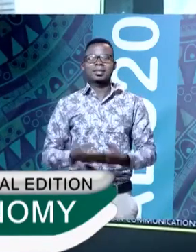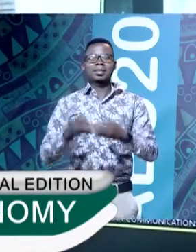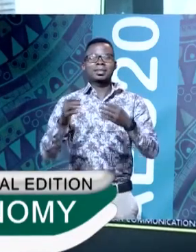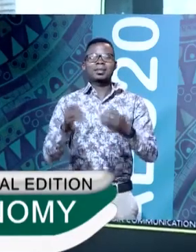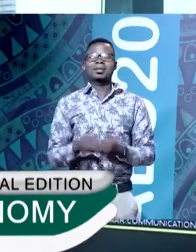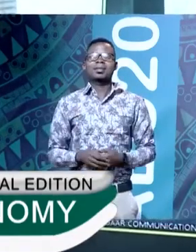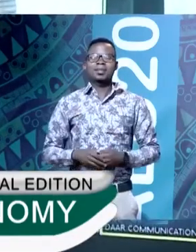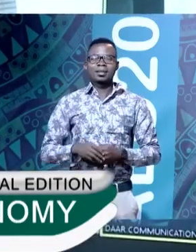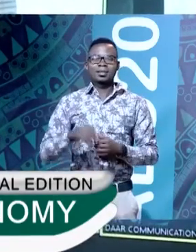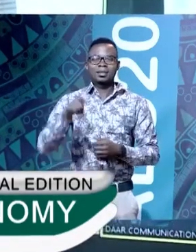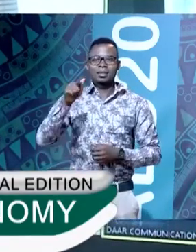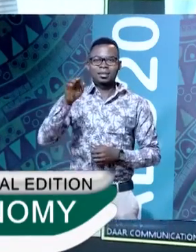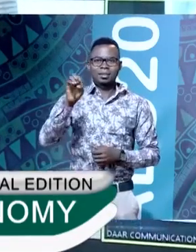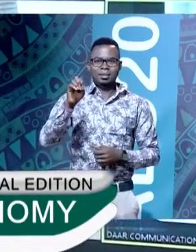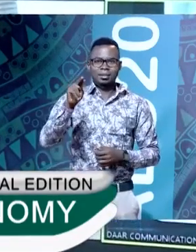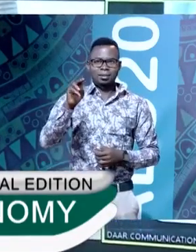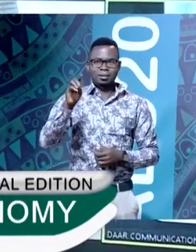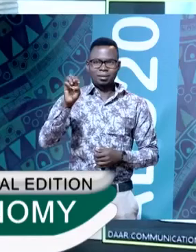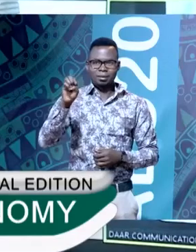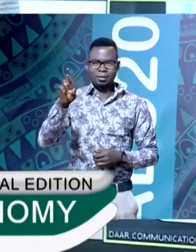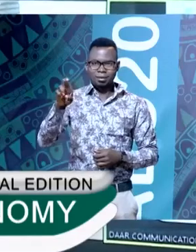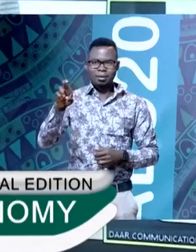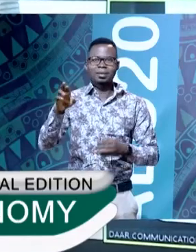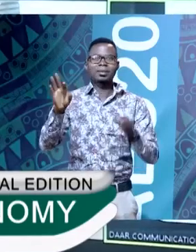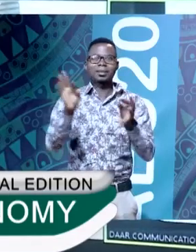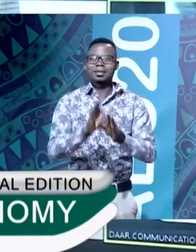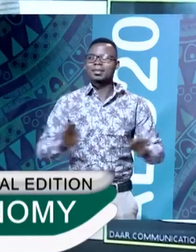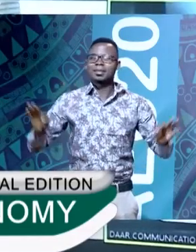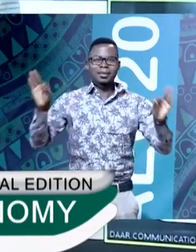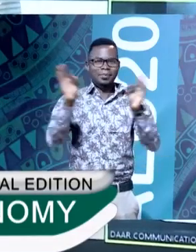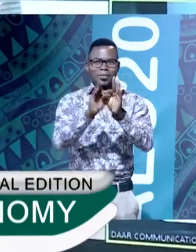and gender inclusion is what we need as Africans to pick up the race. Ladies and gentlemen,